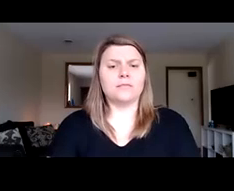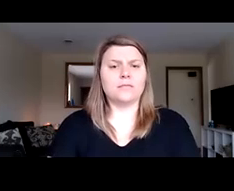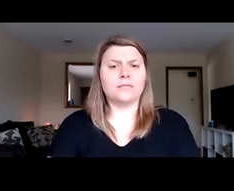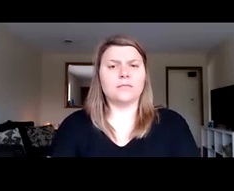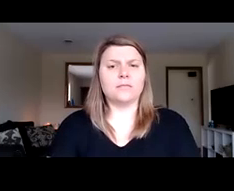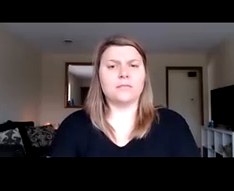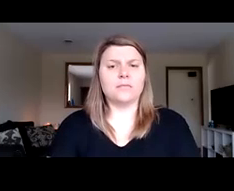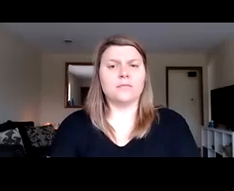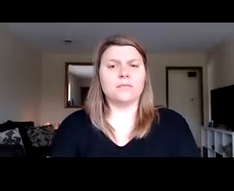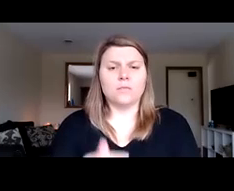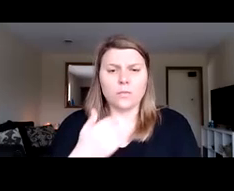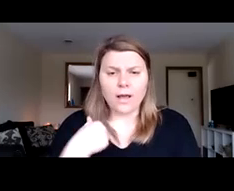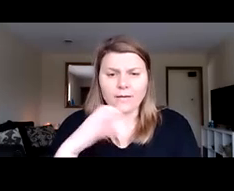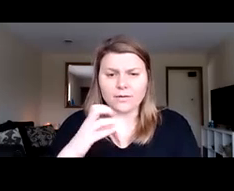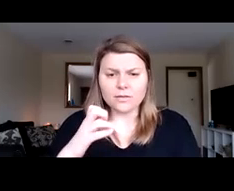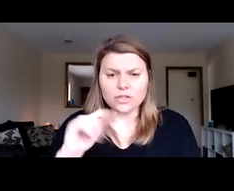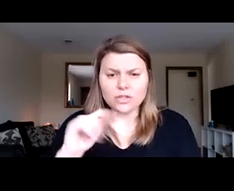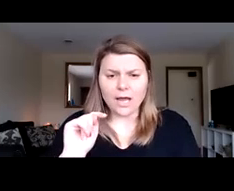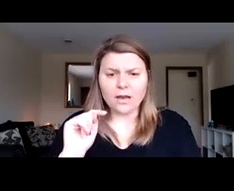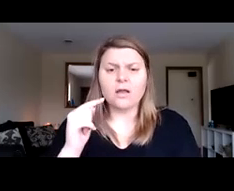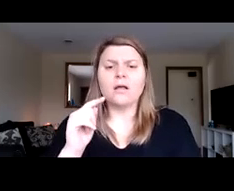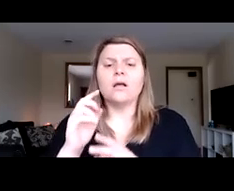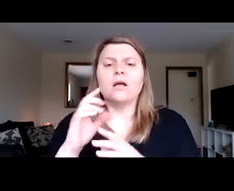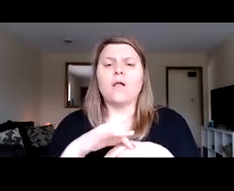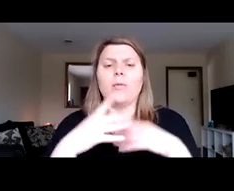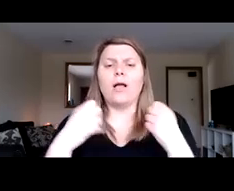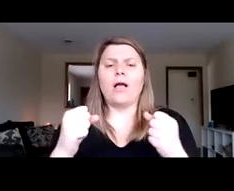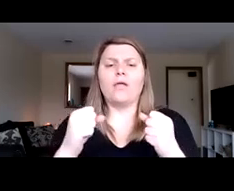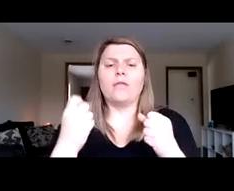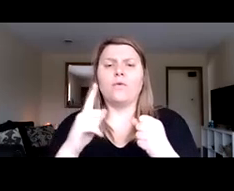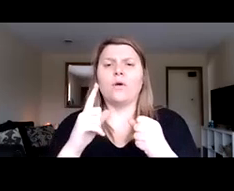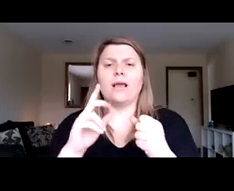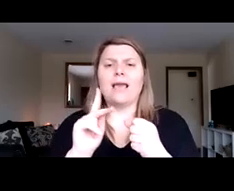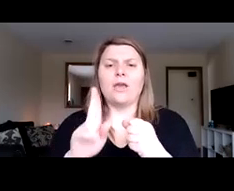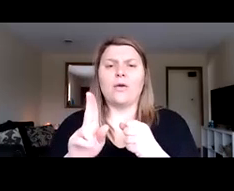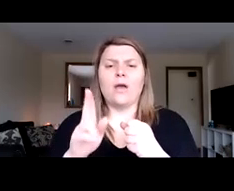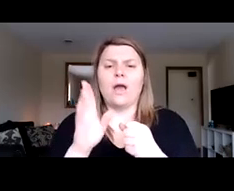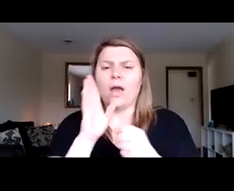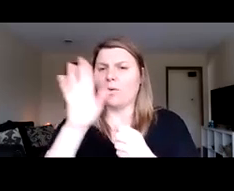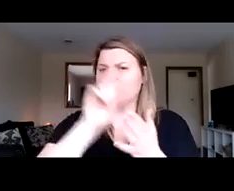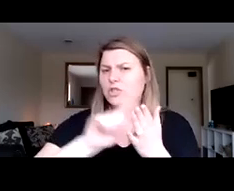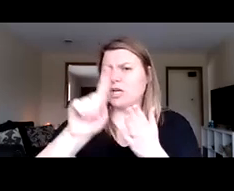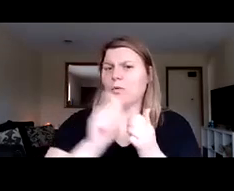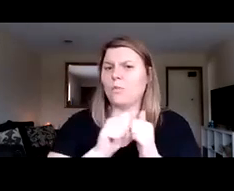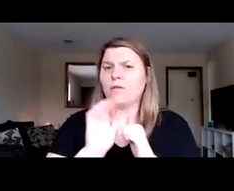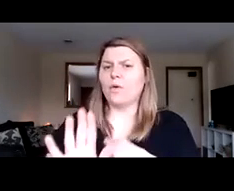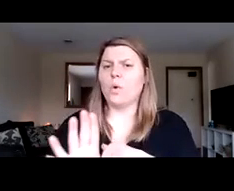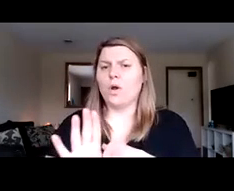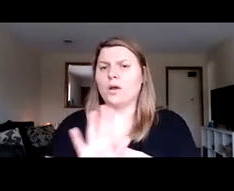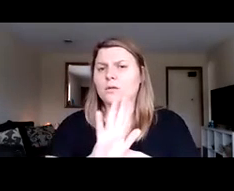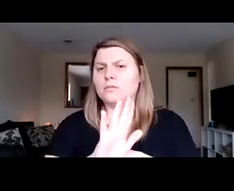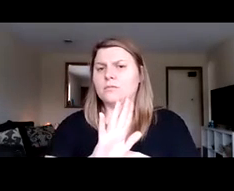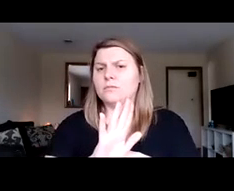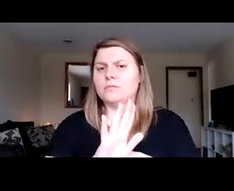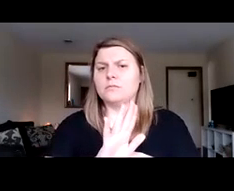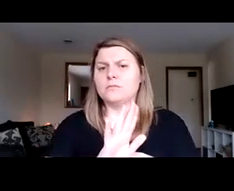We had a chat question as far as a global health track for social workers here at KU. I would check with your